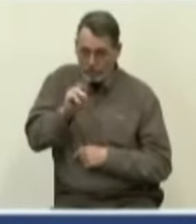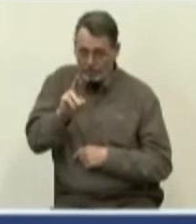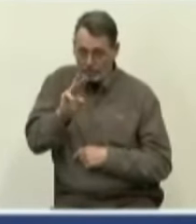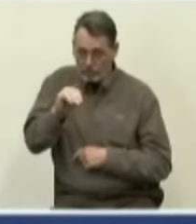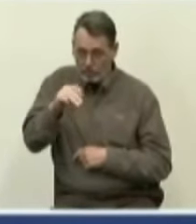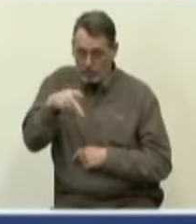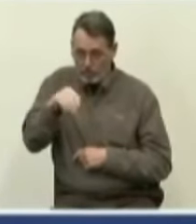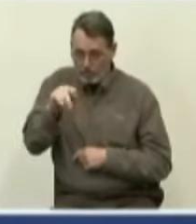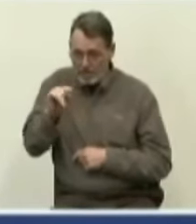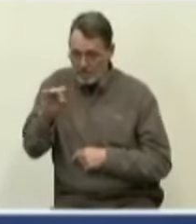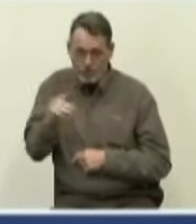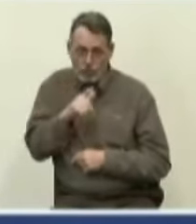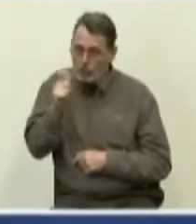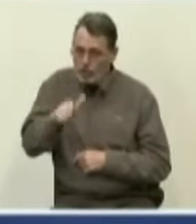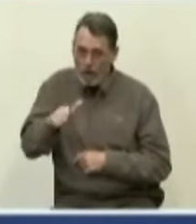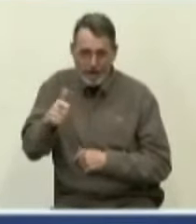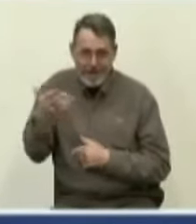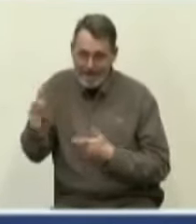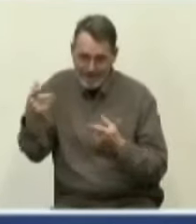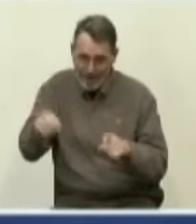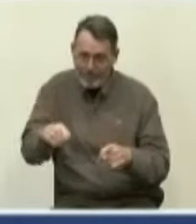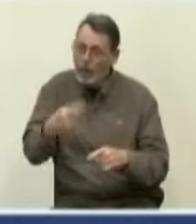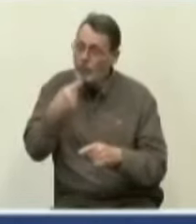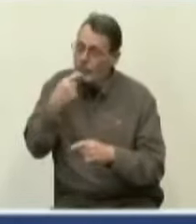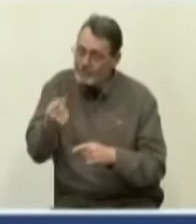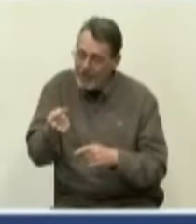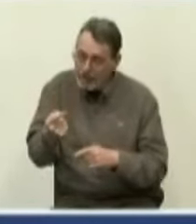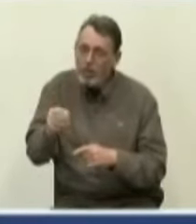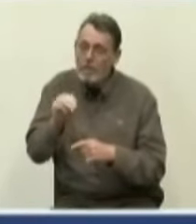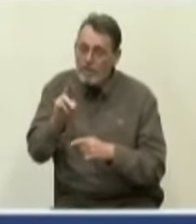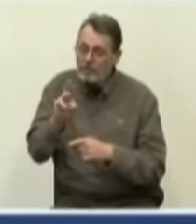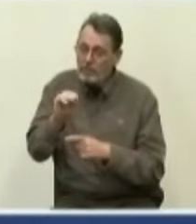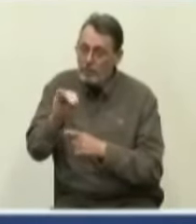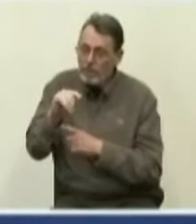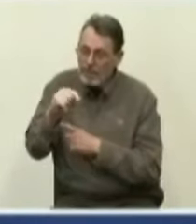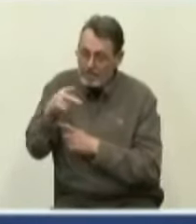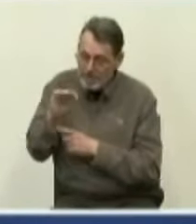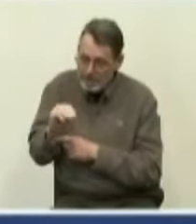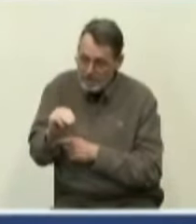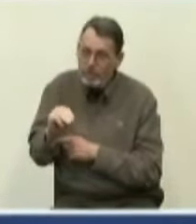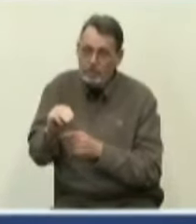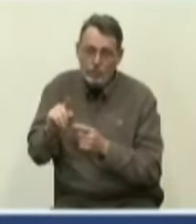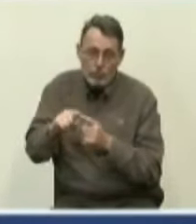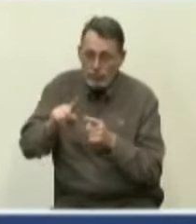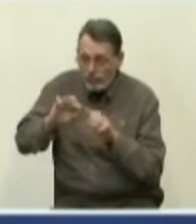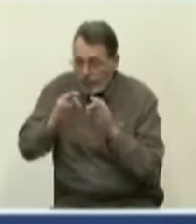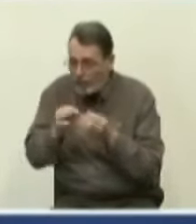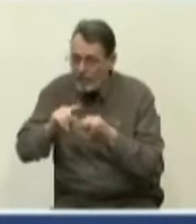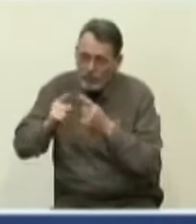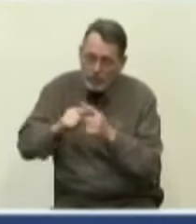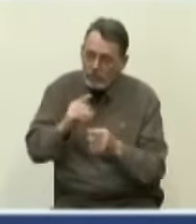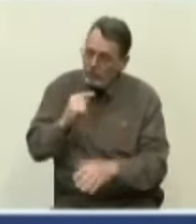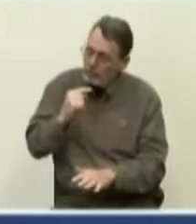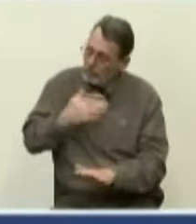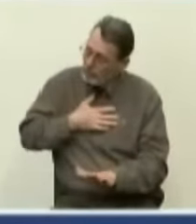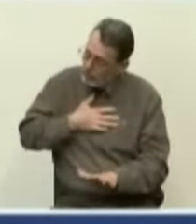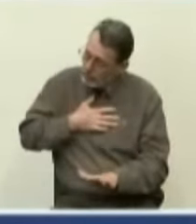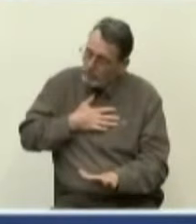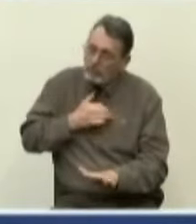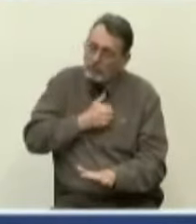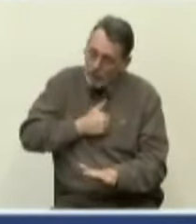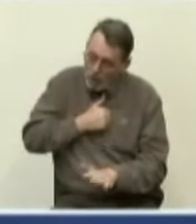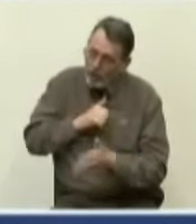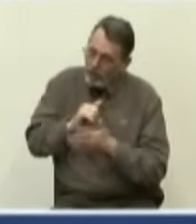I want to say again to Mr. Pittman and his family and friends that I'm deeply sorry that Mr. Pittman was shot during